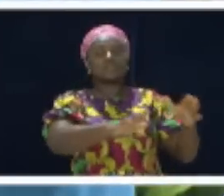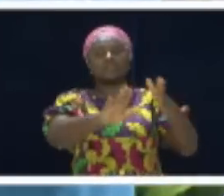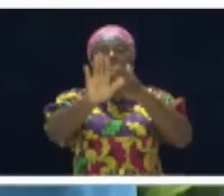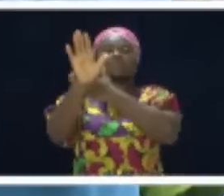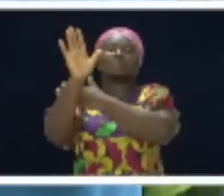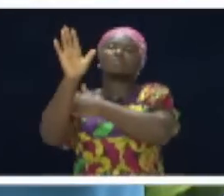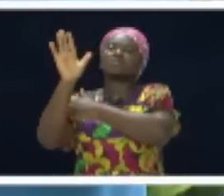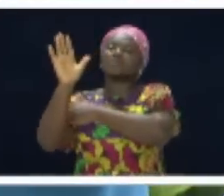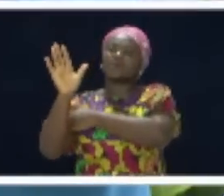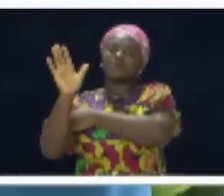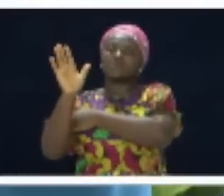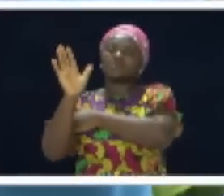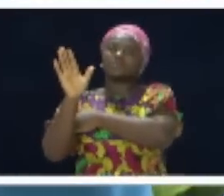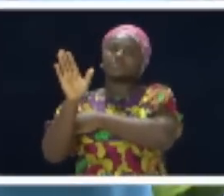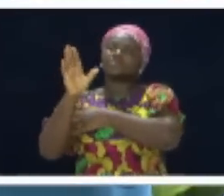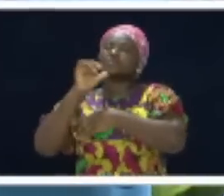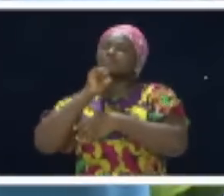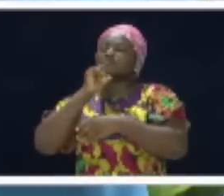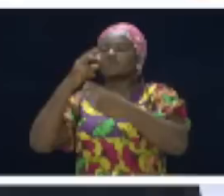immortal,